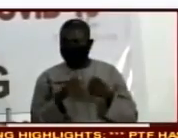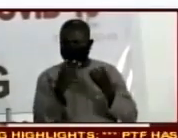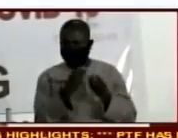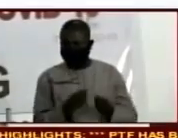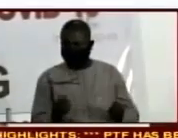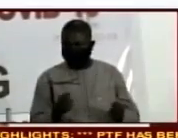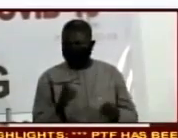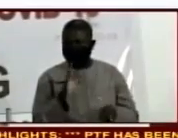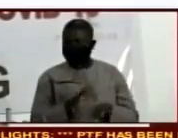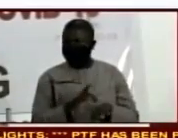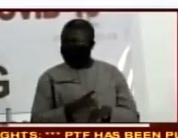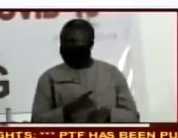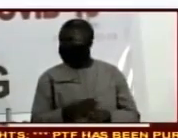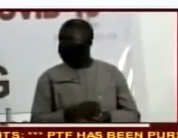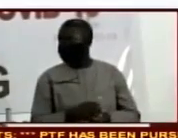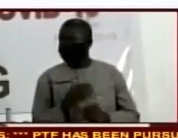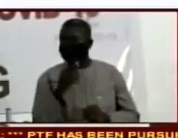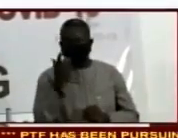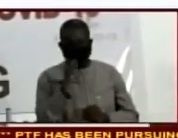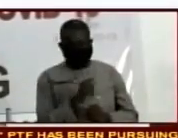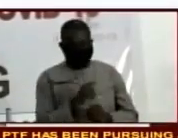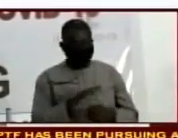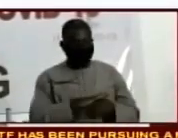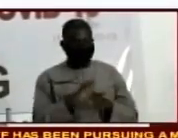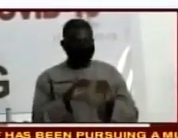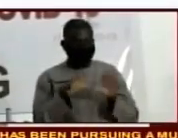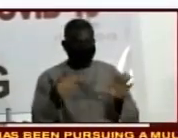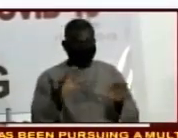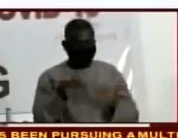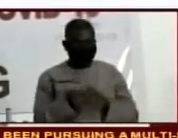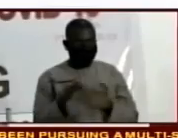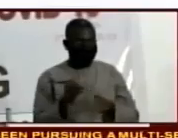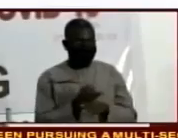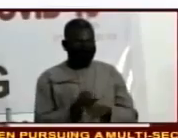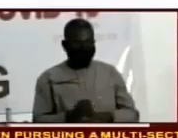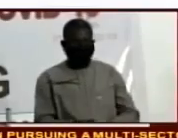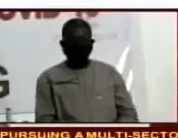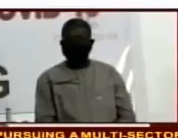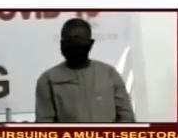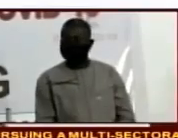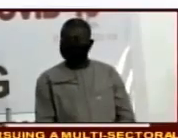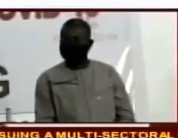effects of the pandemic on the entire industry.